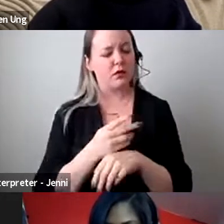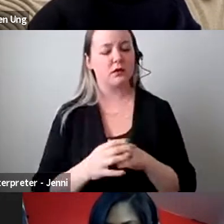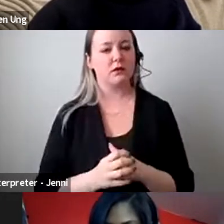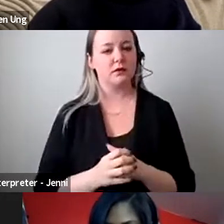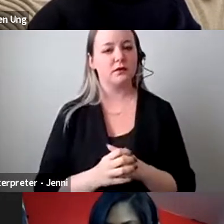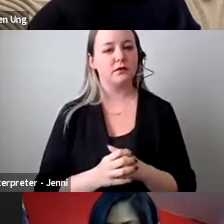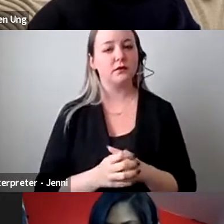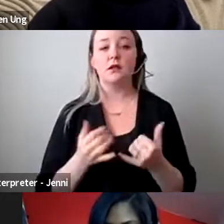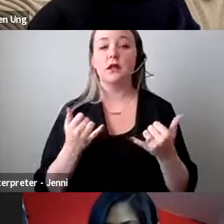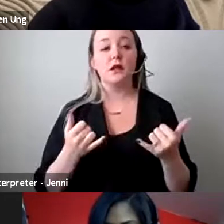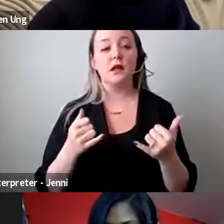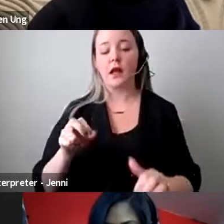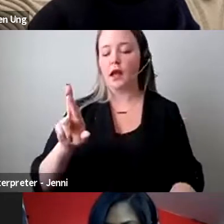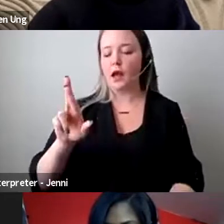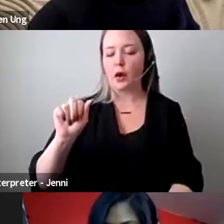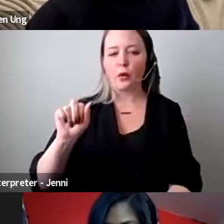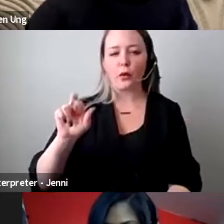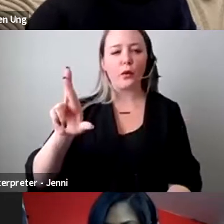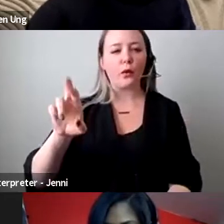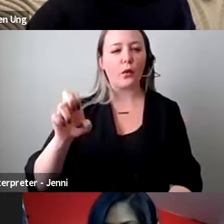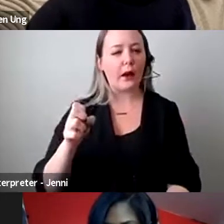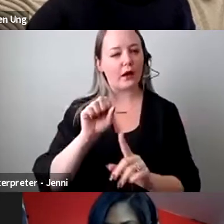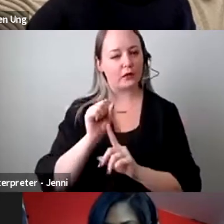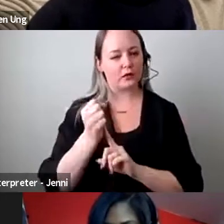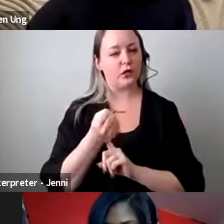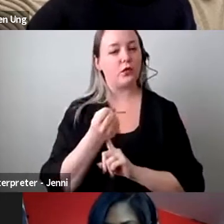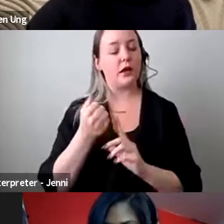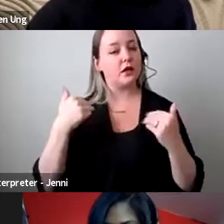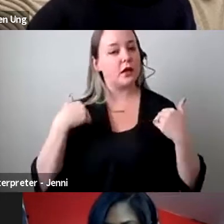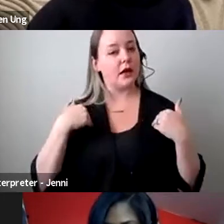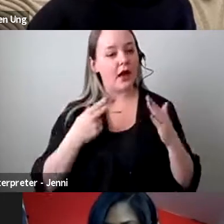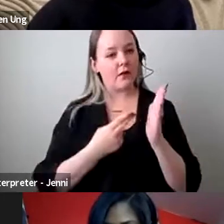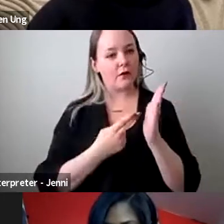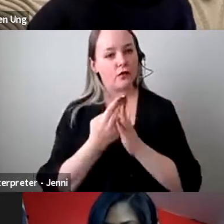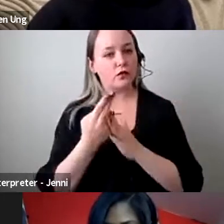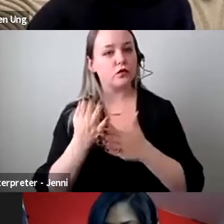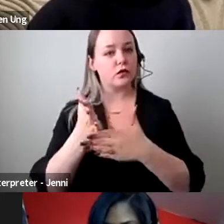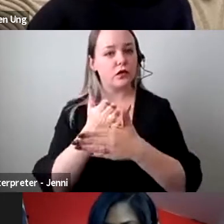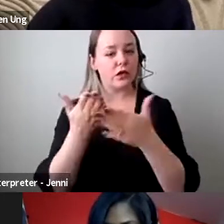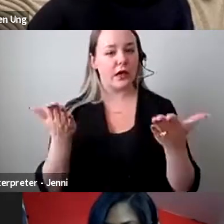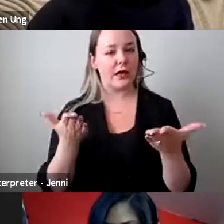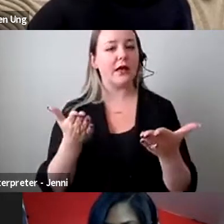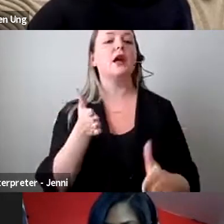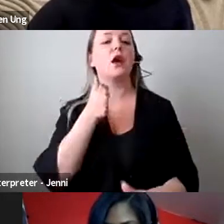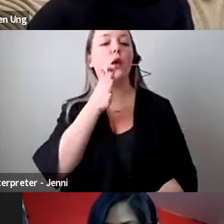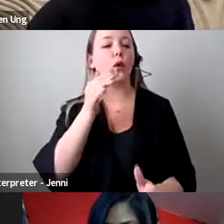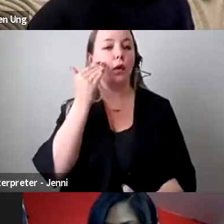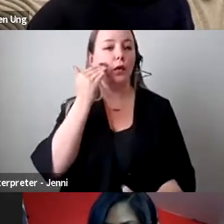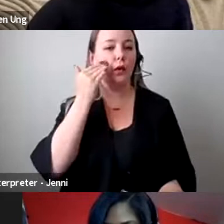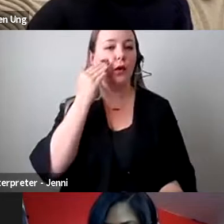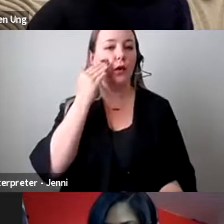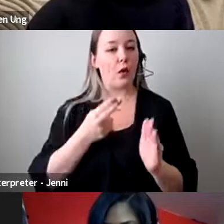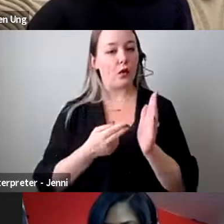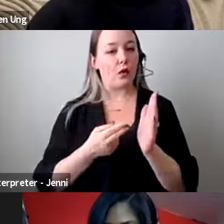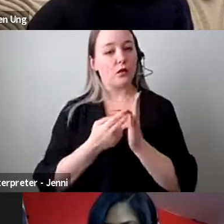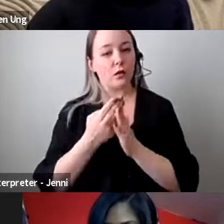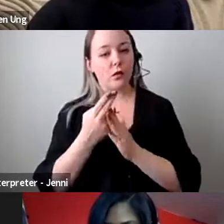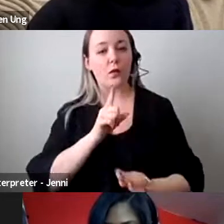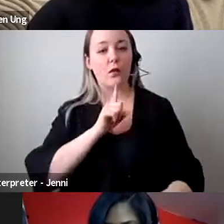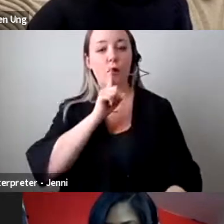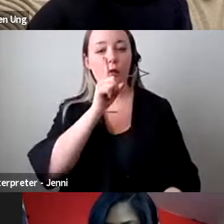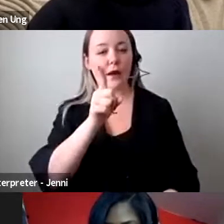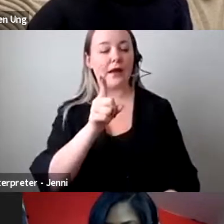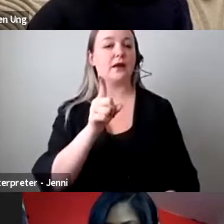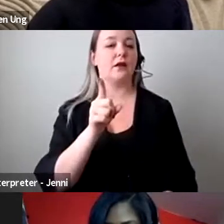rare opportunity to hear the truth. We'll learn about the real experiences of violence from